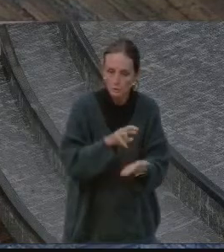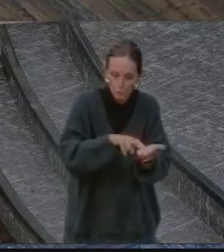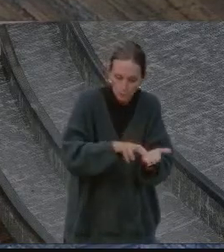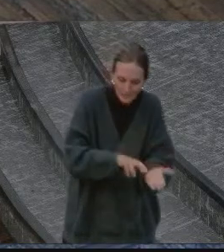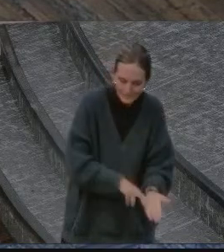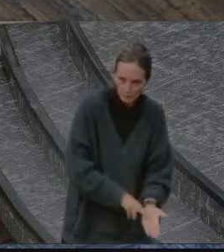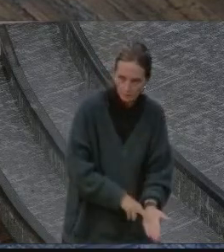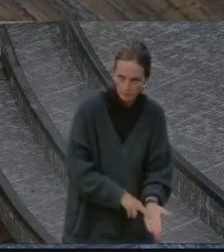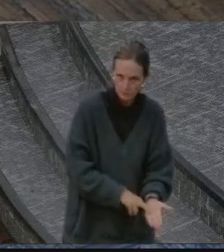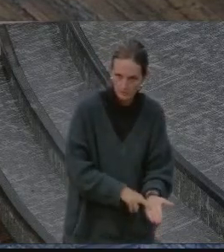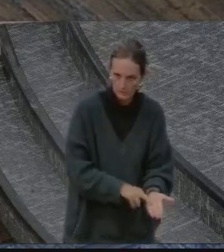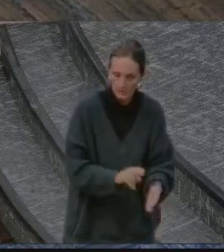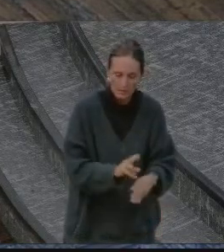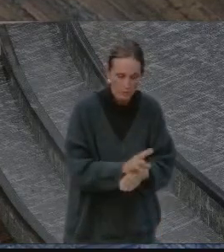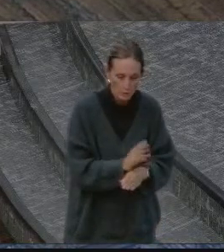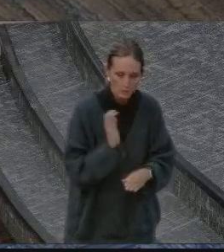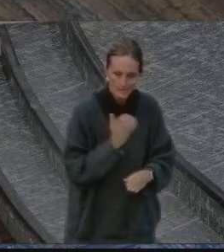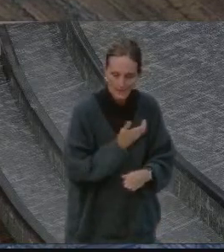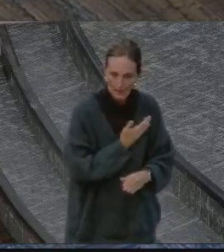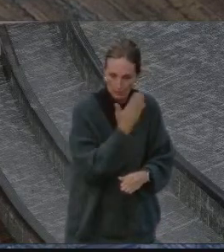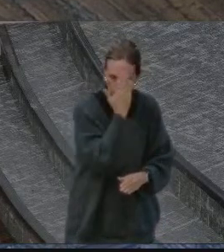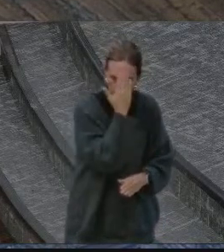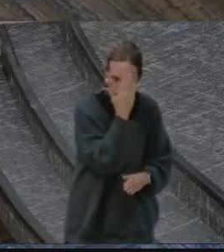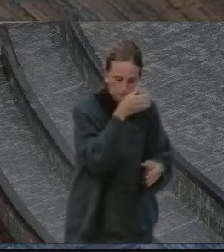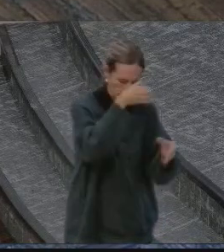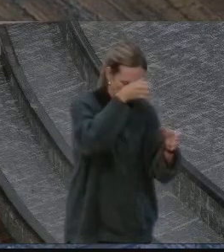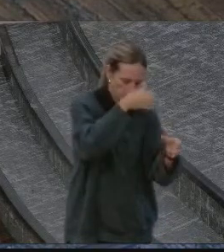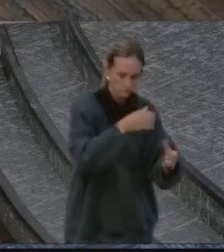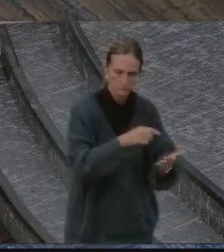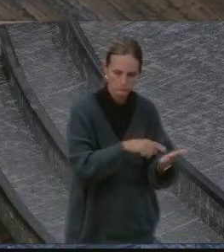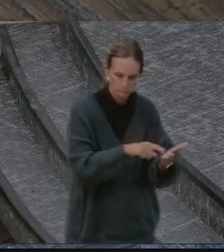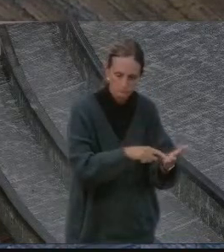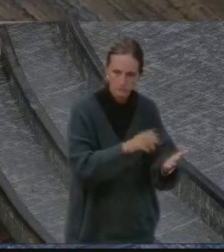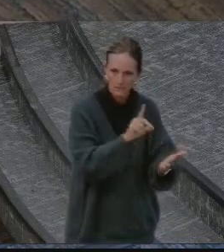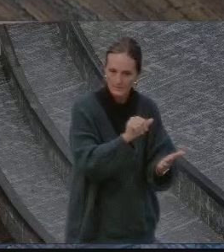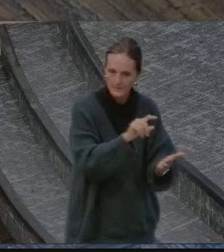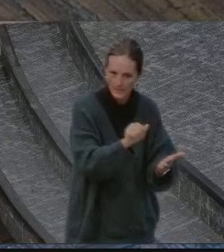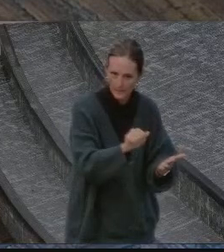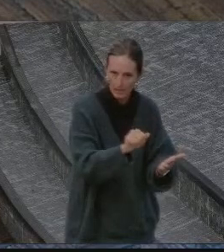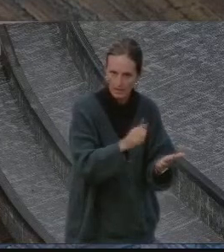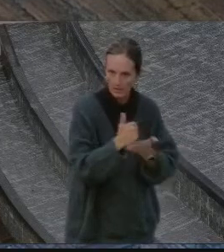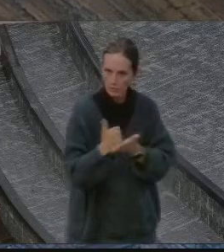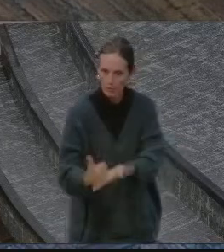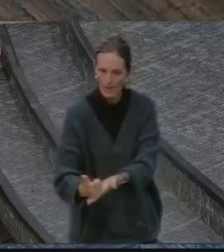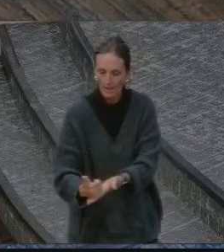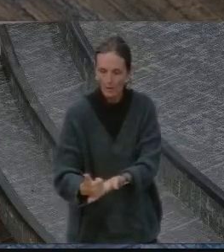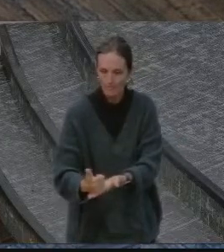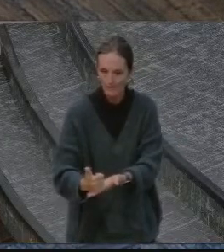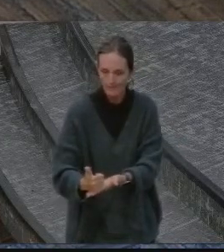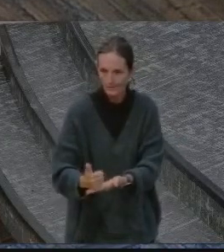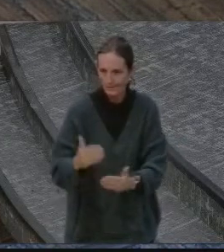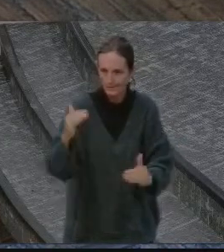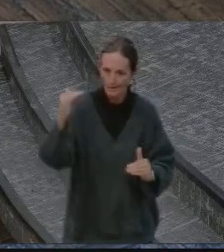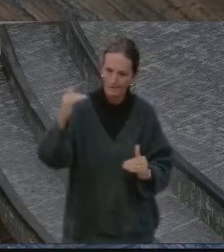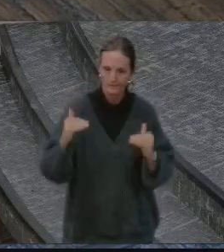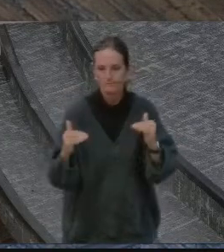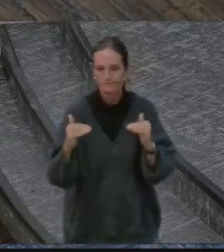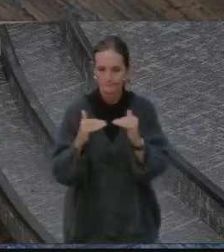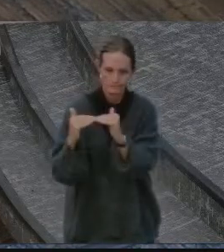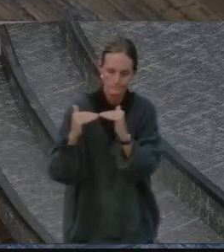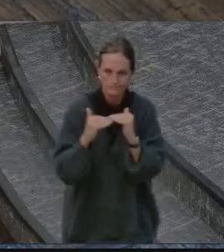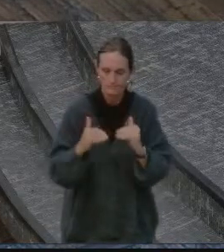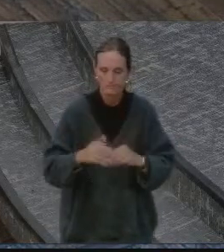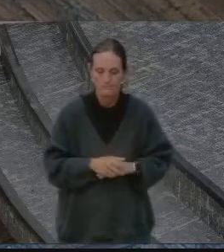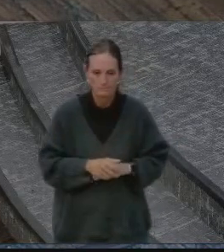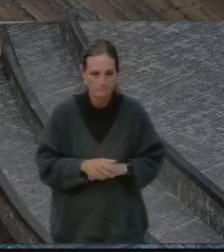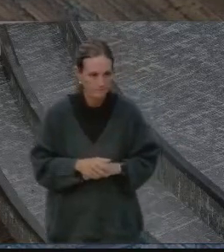use insights, use data to help disrupt some of the disparities.